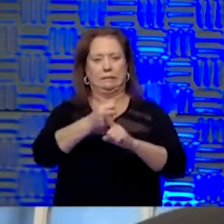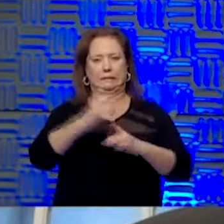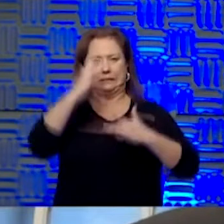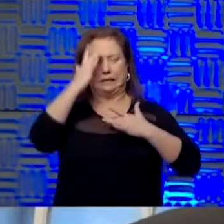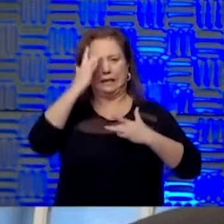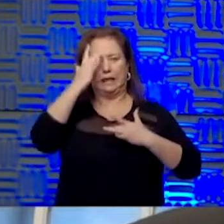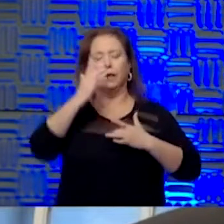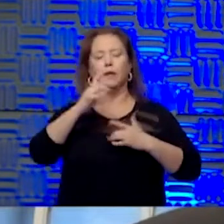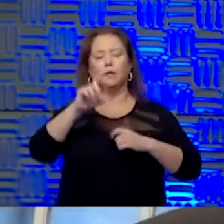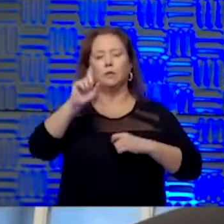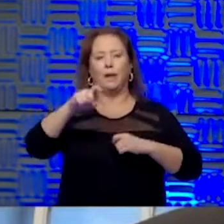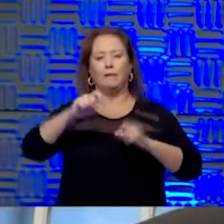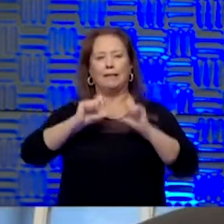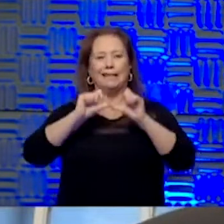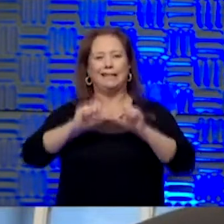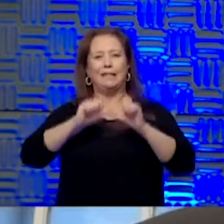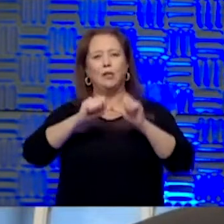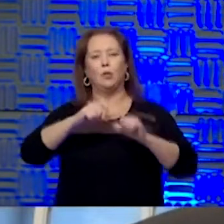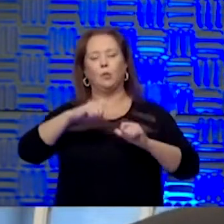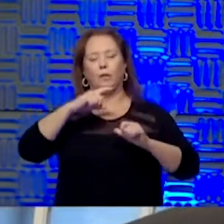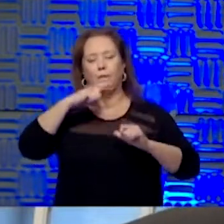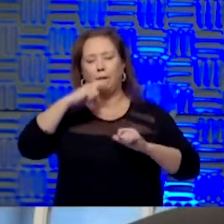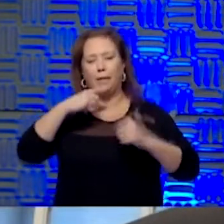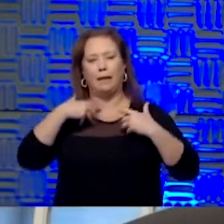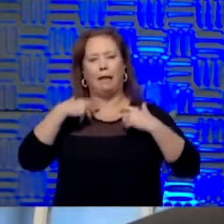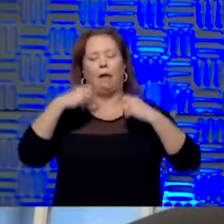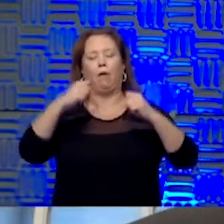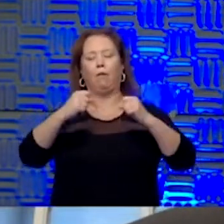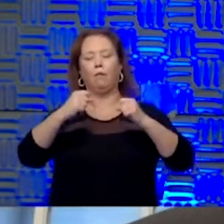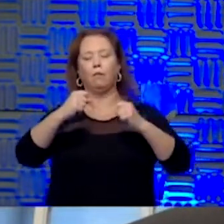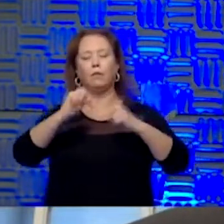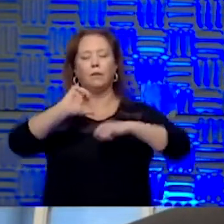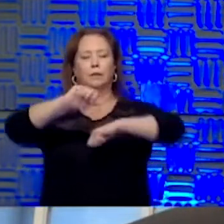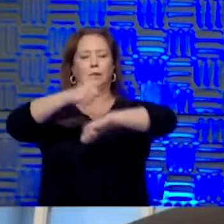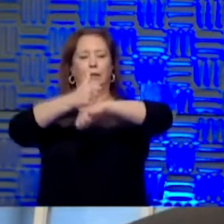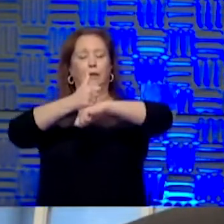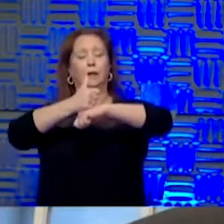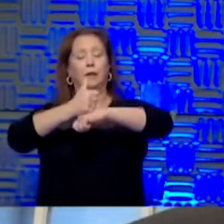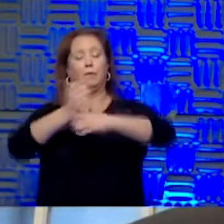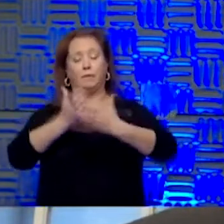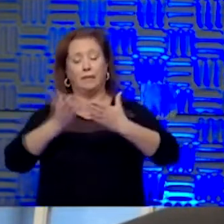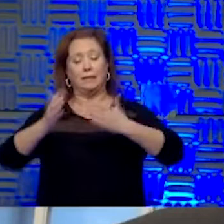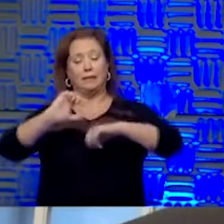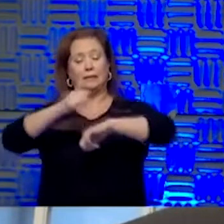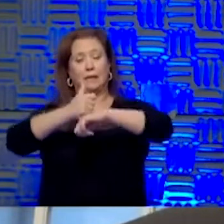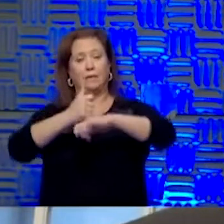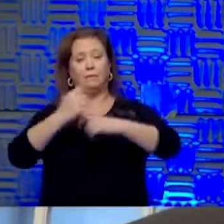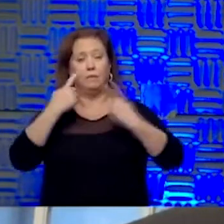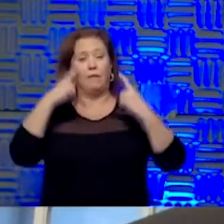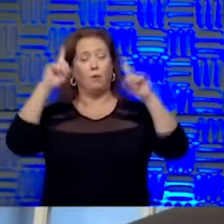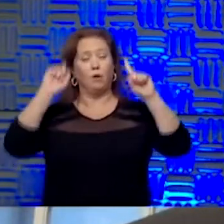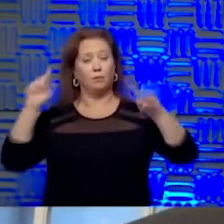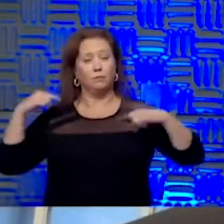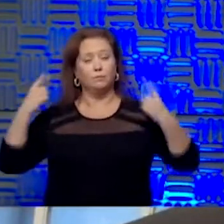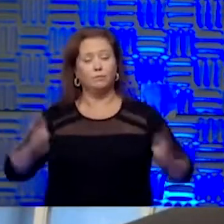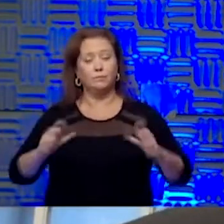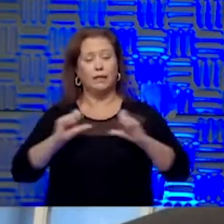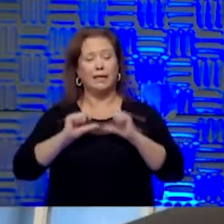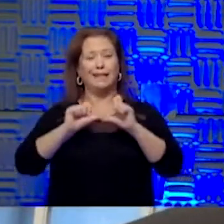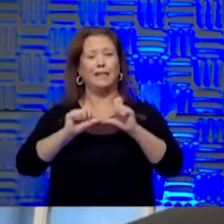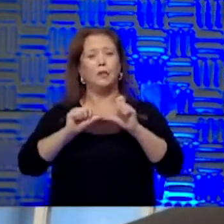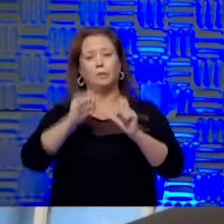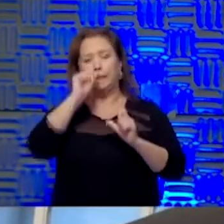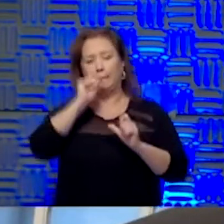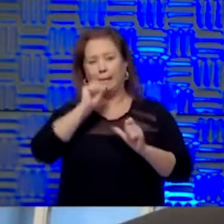all of the public health initiatives, interventions that we know work, because we've seen it work to date, and continue to be